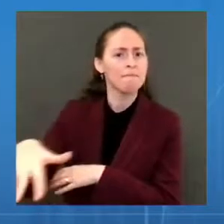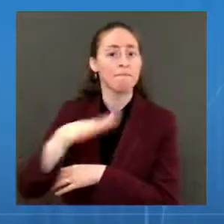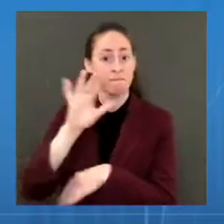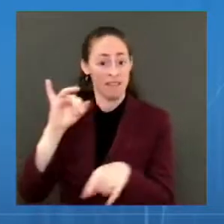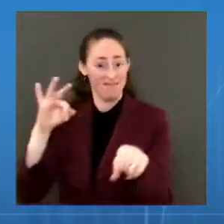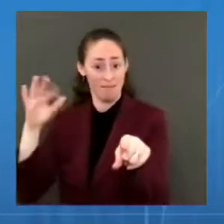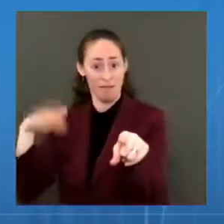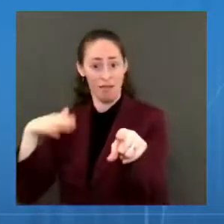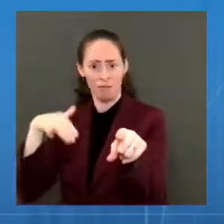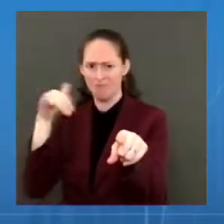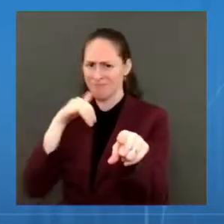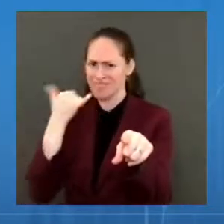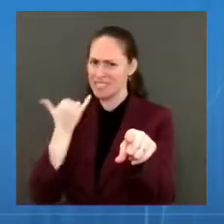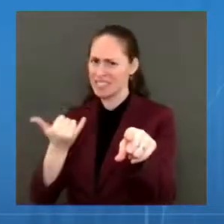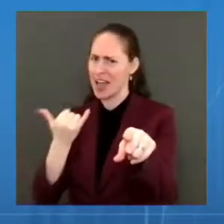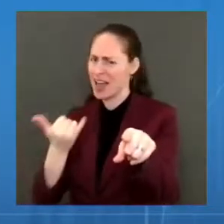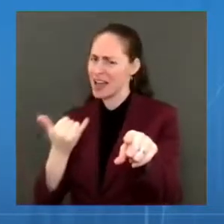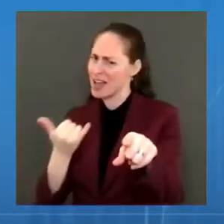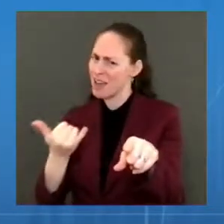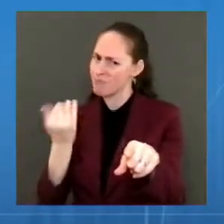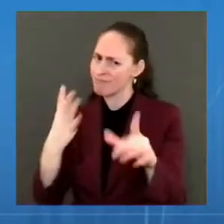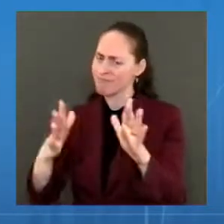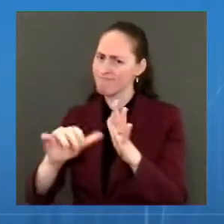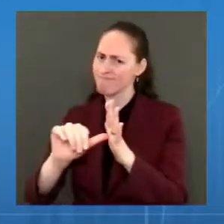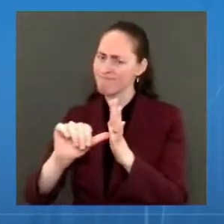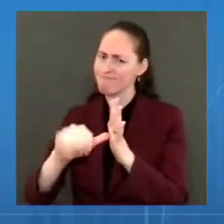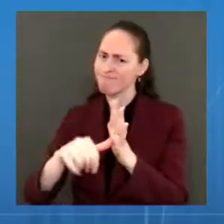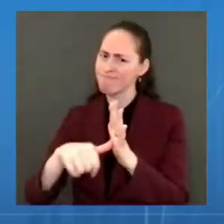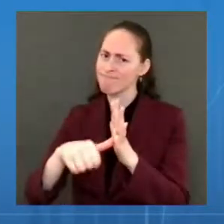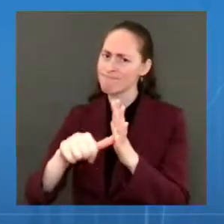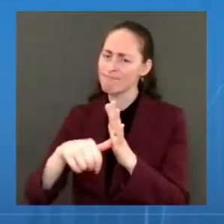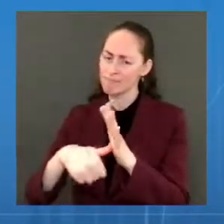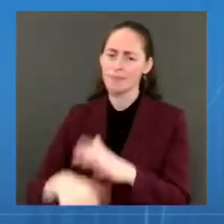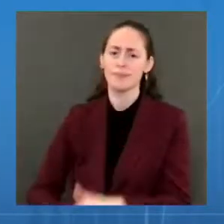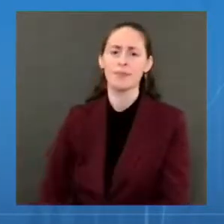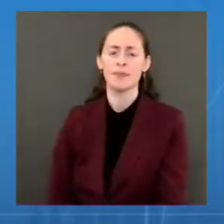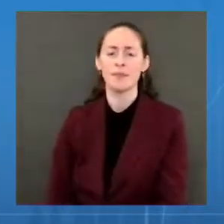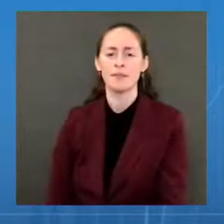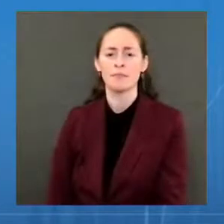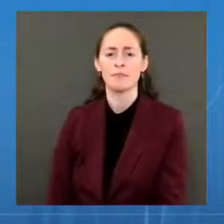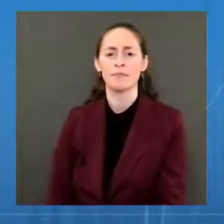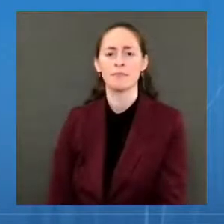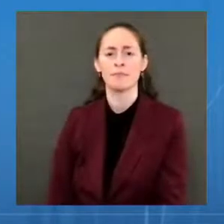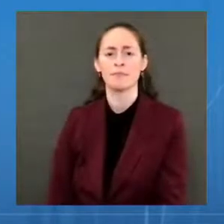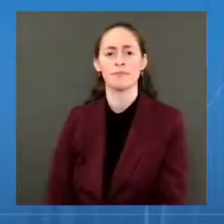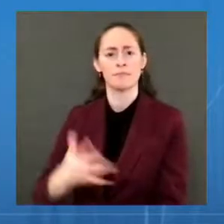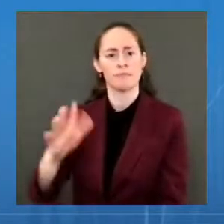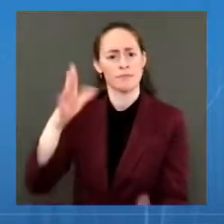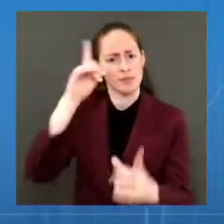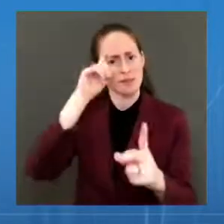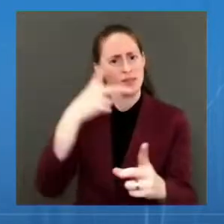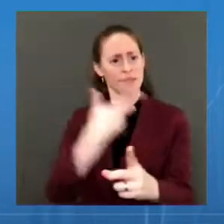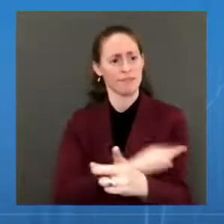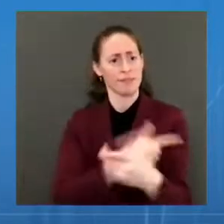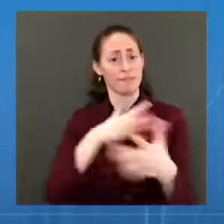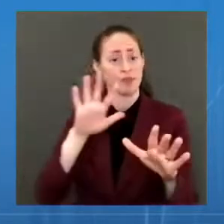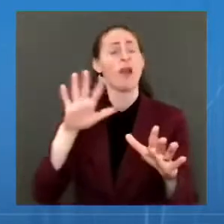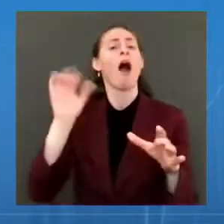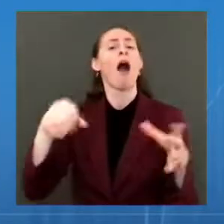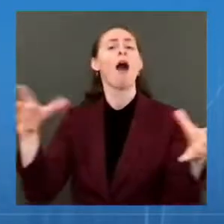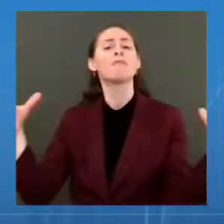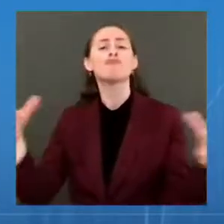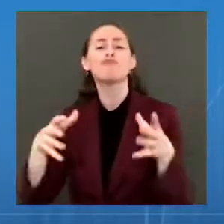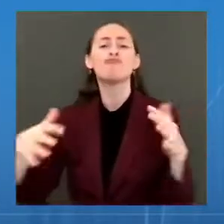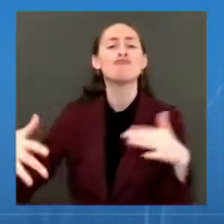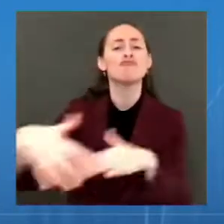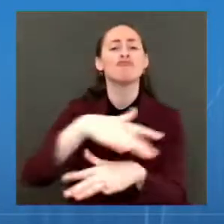ideally to practice safe prevention measures before heading into gathering numerous households together. But just as you note, one extra layer